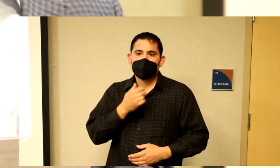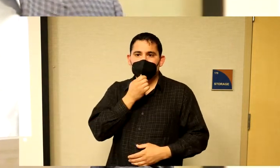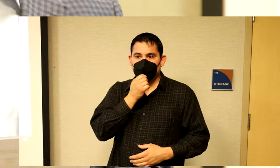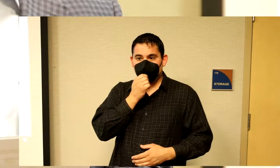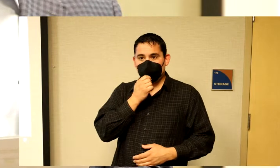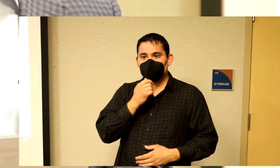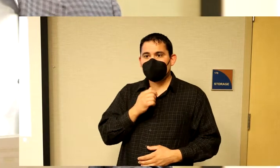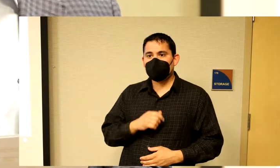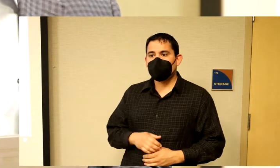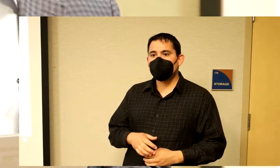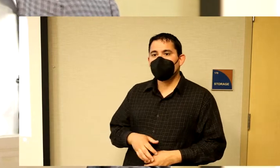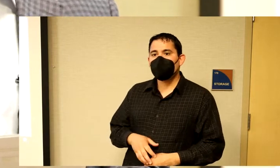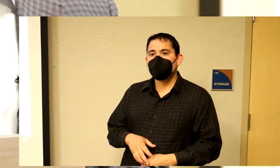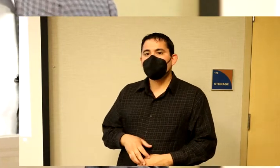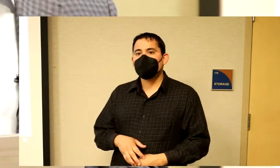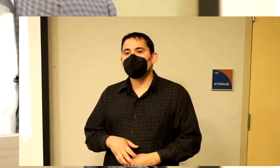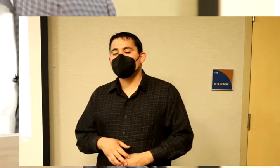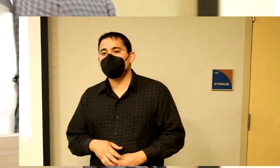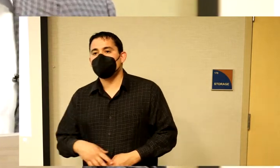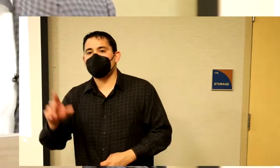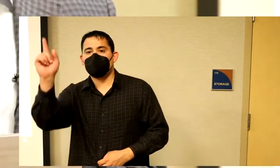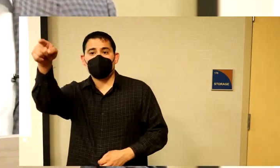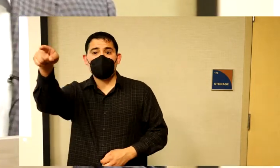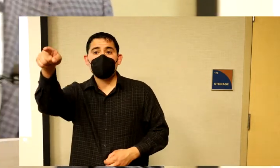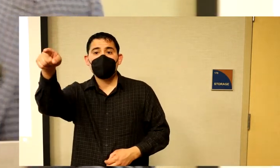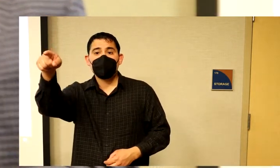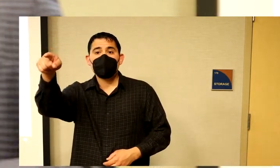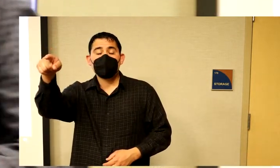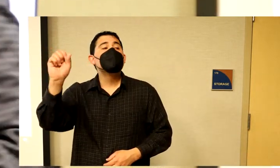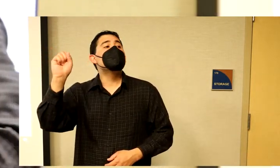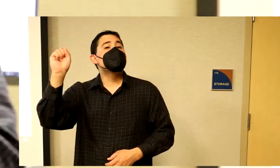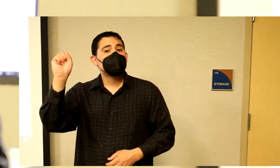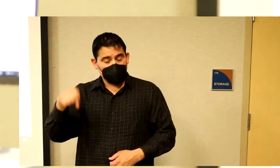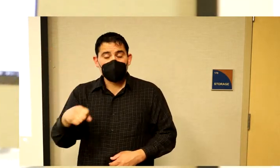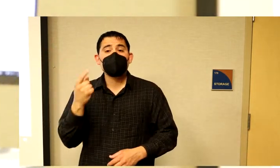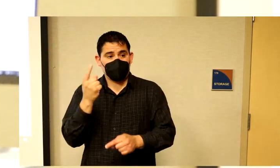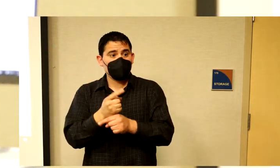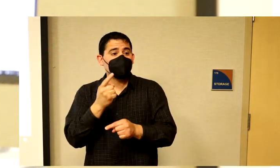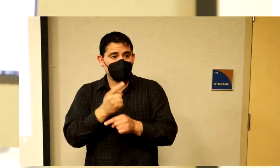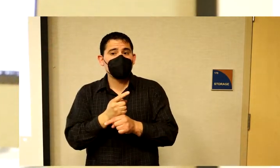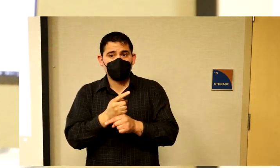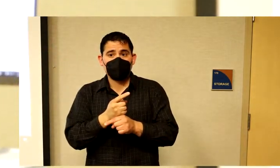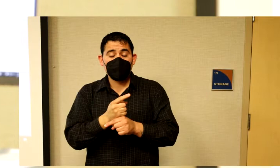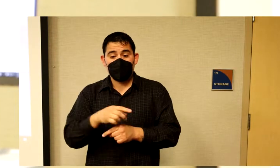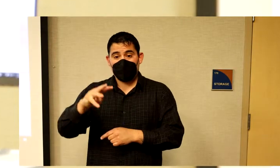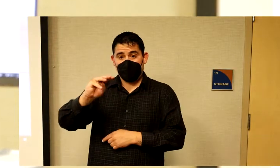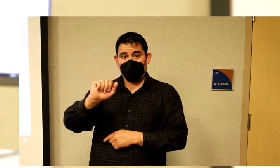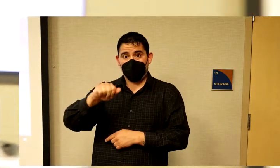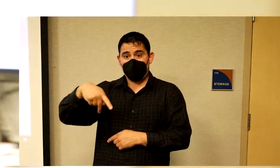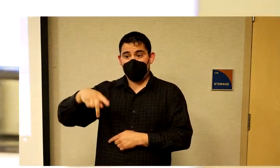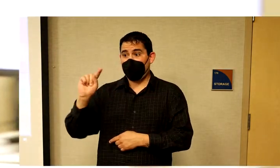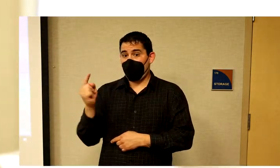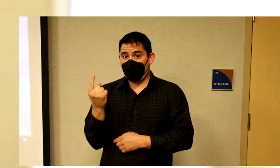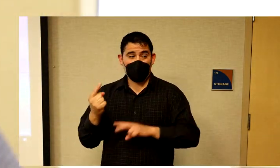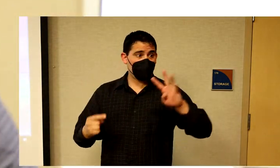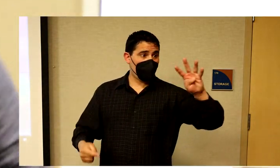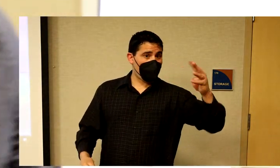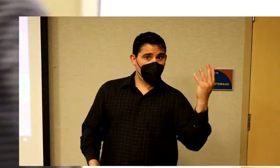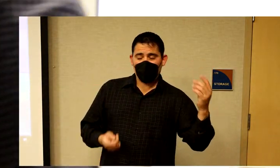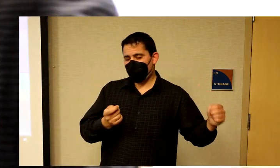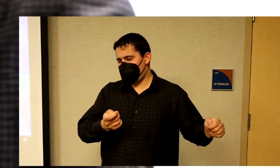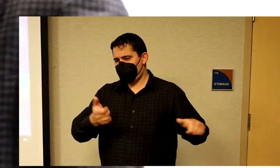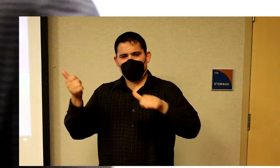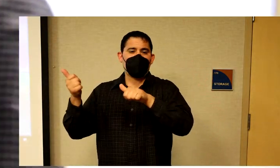I'd like to propose, I think Gary's right that map 1 and map 4 need to be